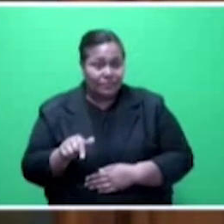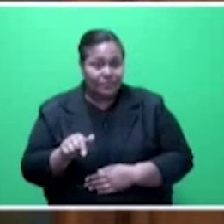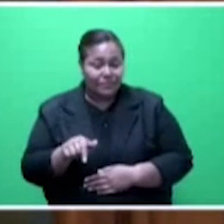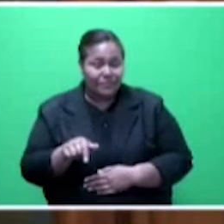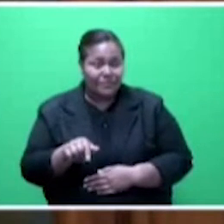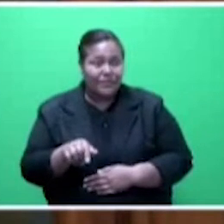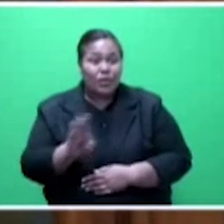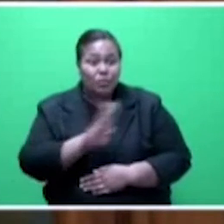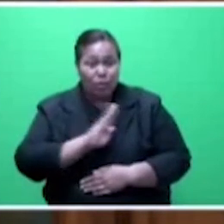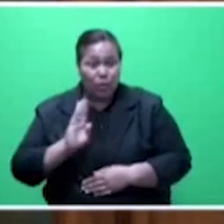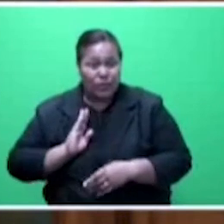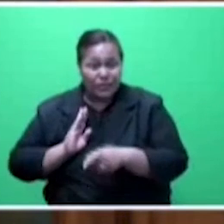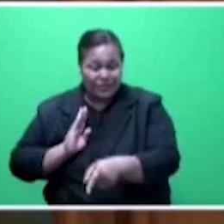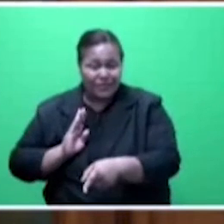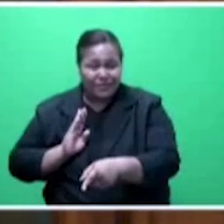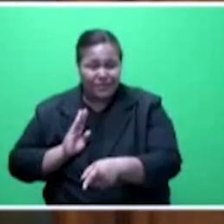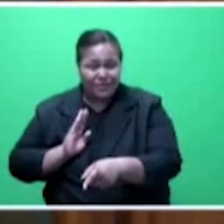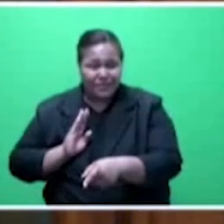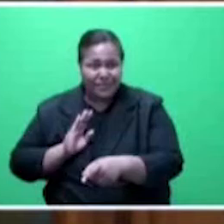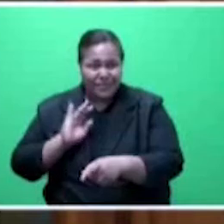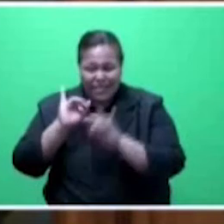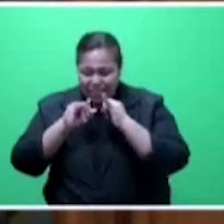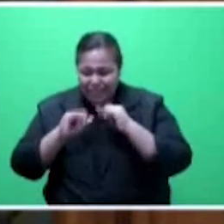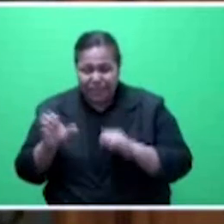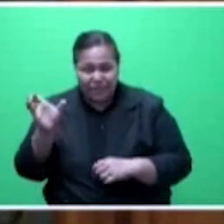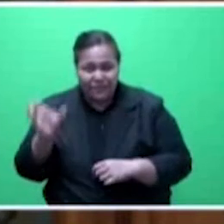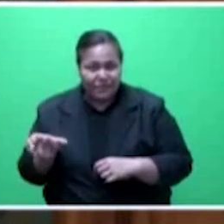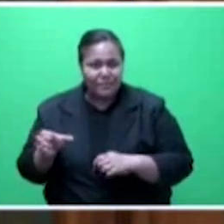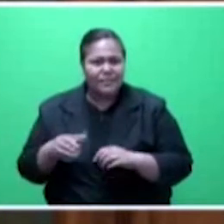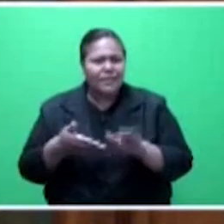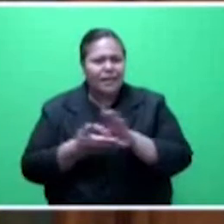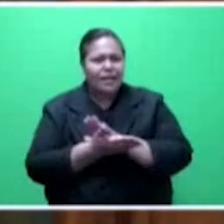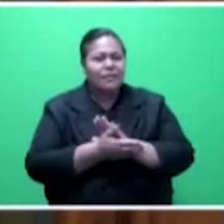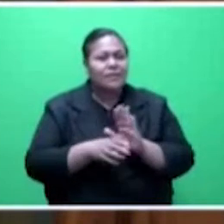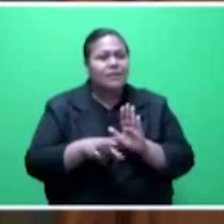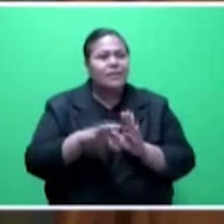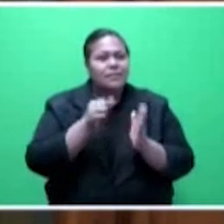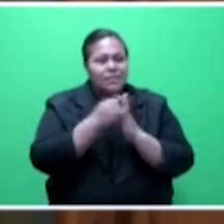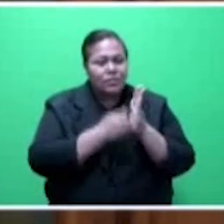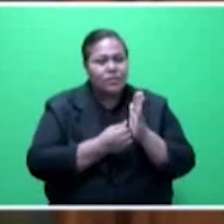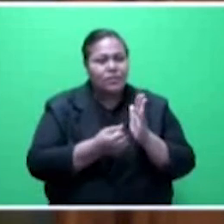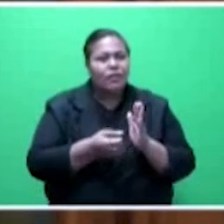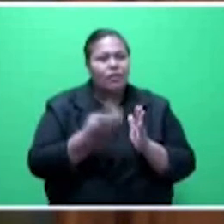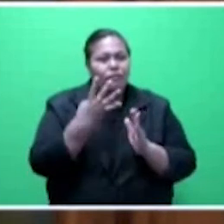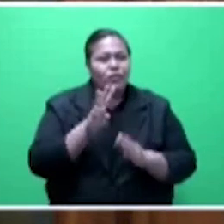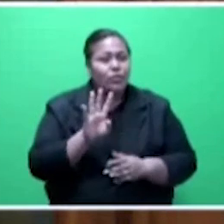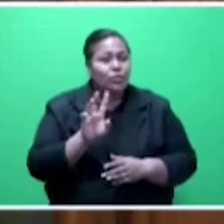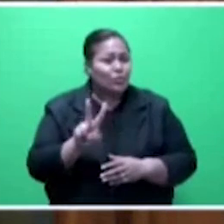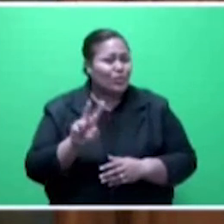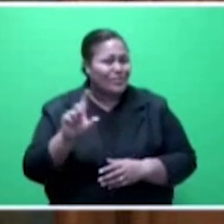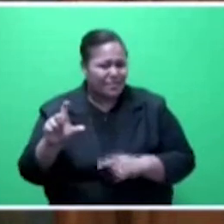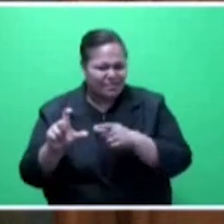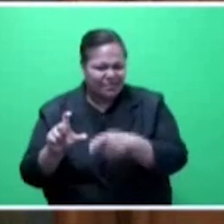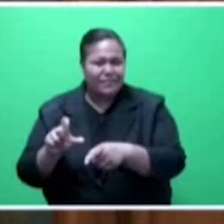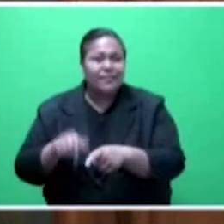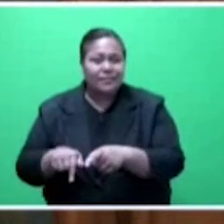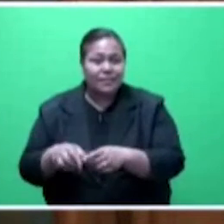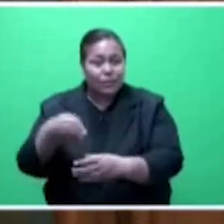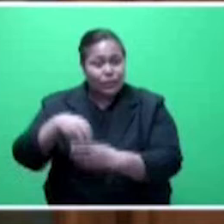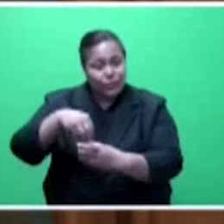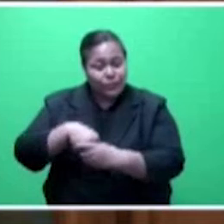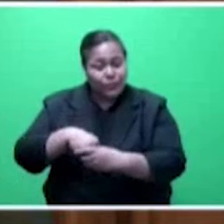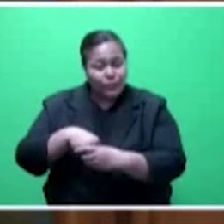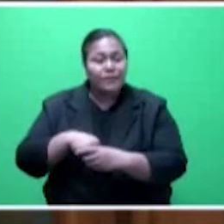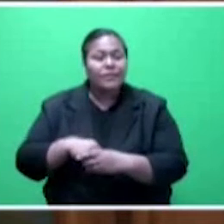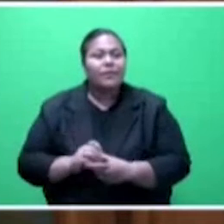safety inspectors under Section 42C of Health and Safety at Work Act 1996 also